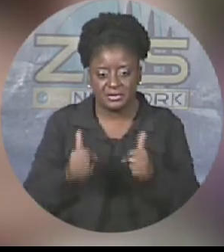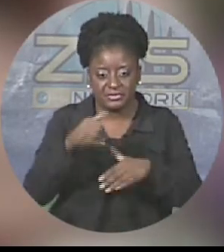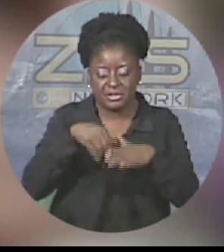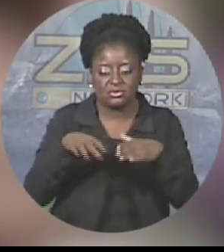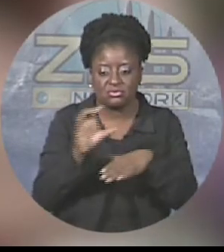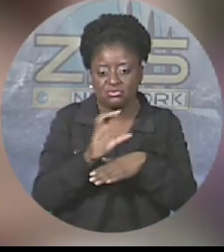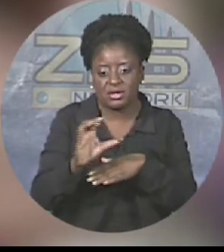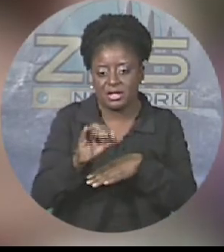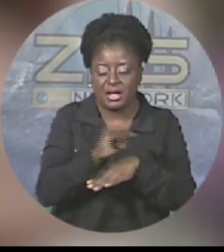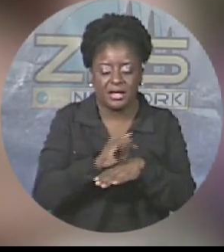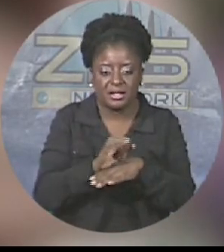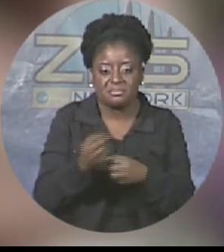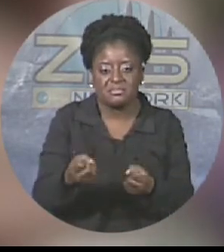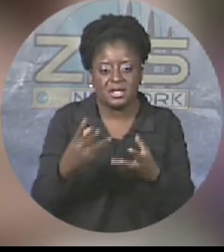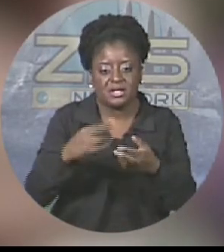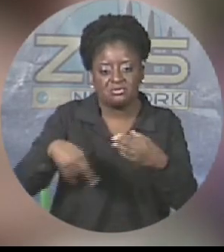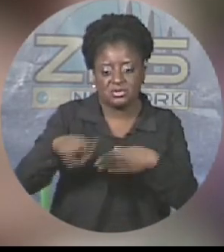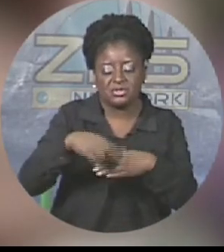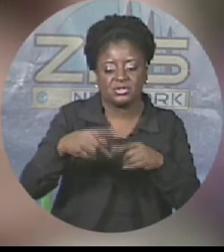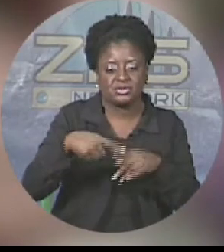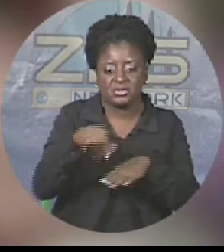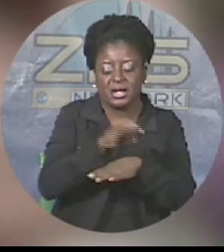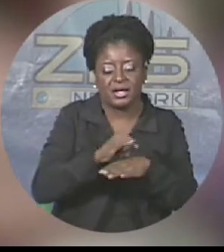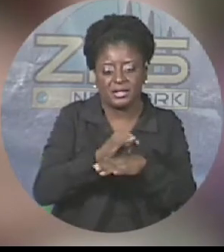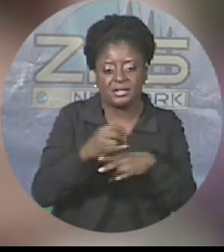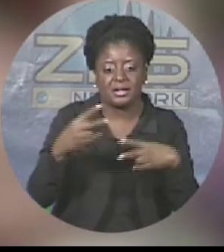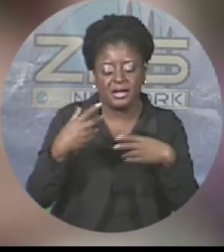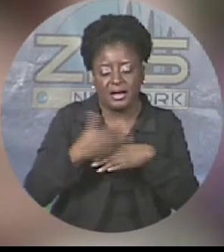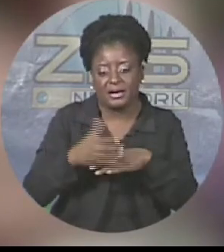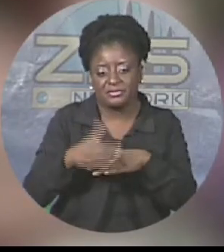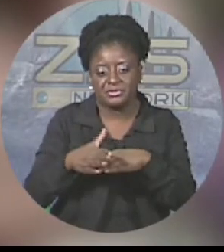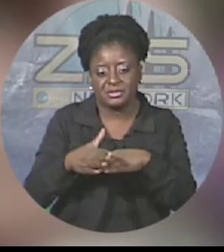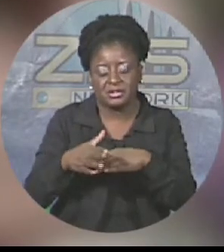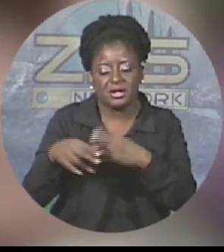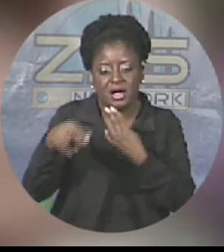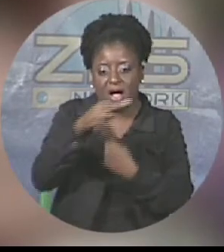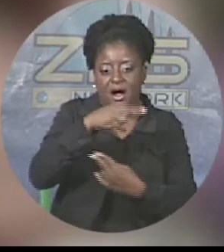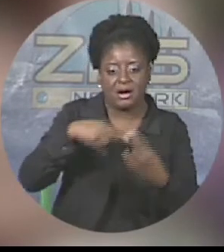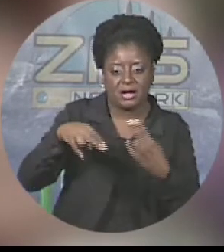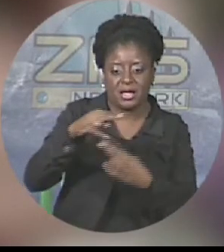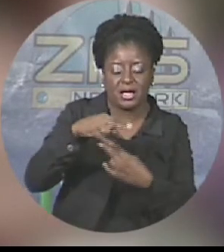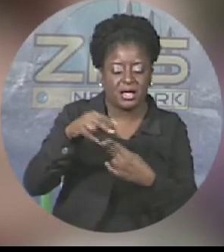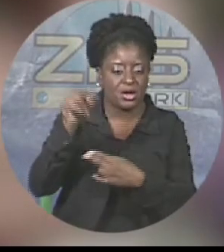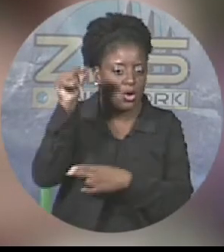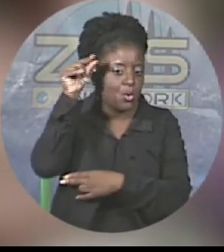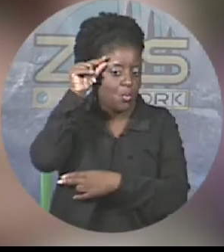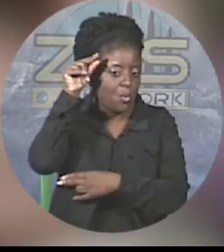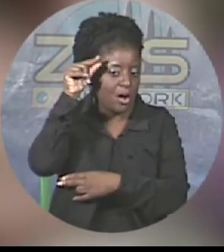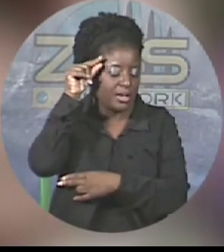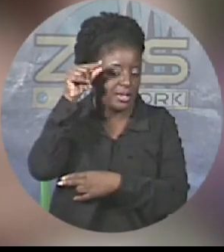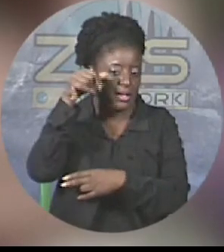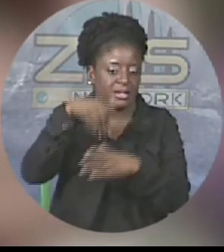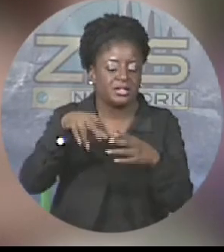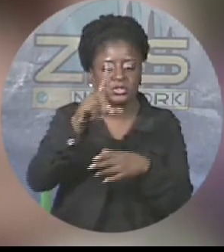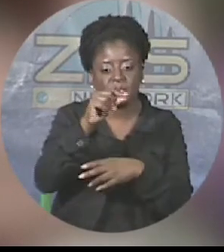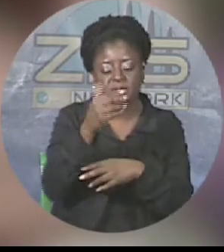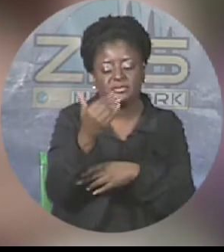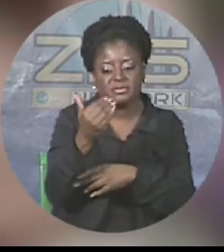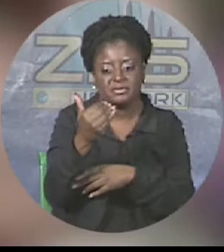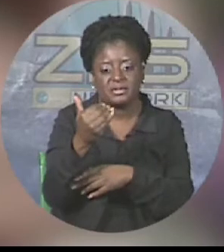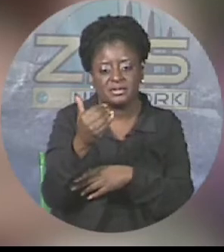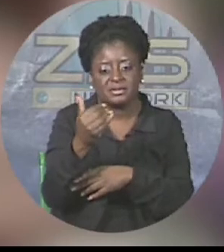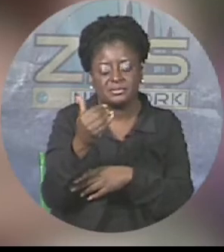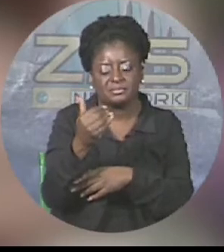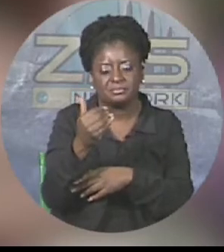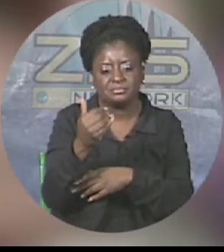to the island after relocating following the devastation of Hurricane Joaquin in 2015. Administrator Dame said a trip